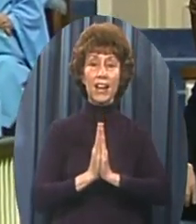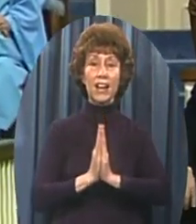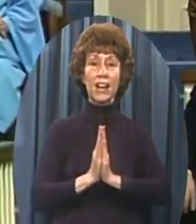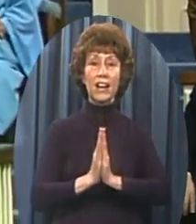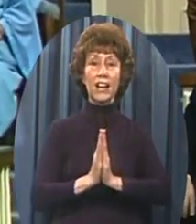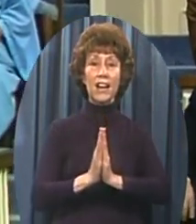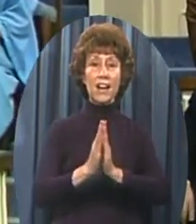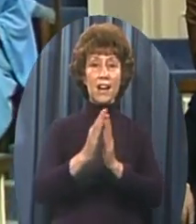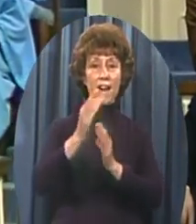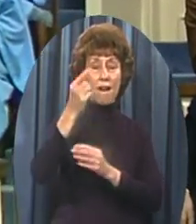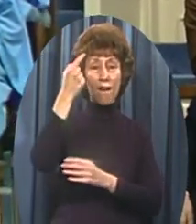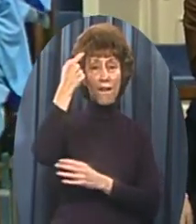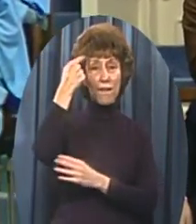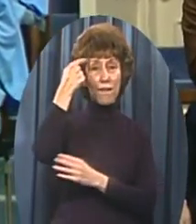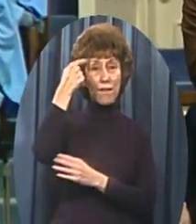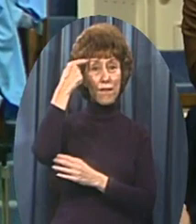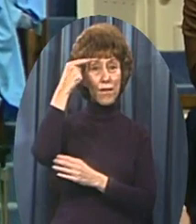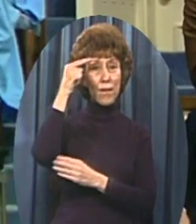praying.